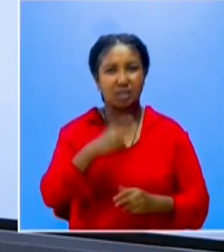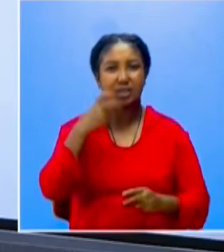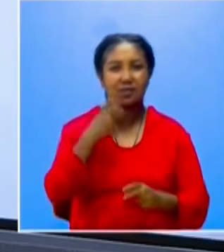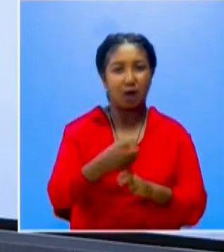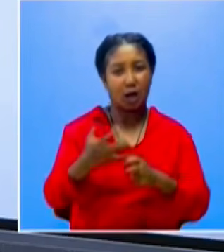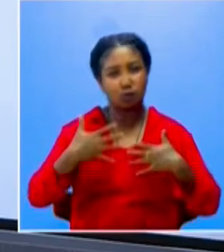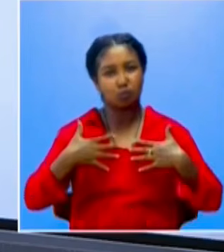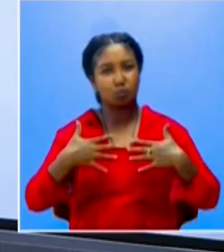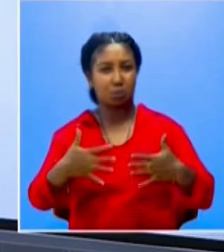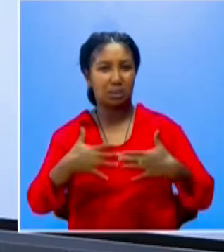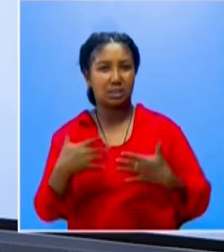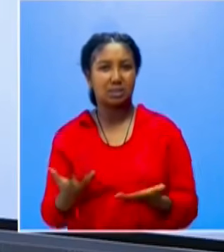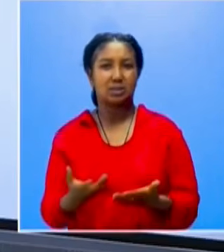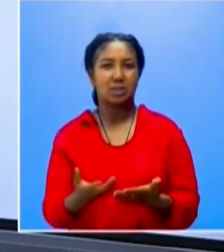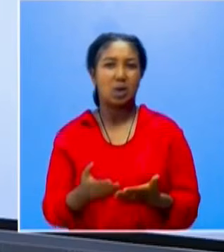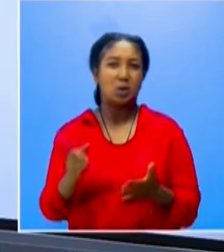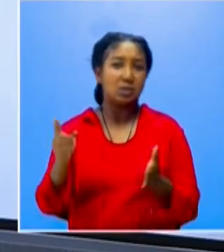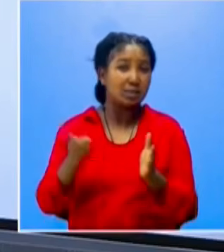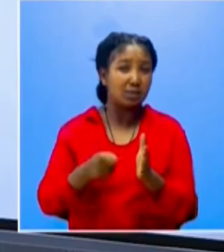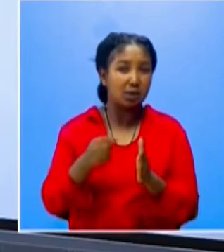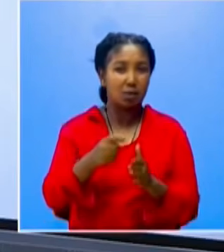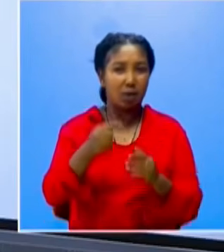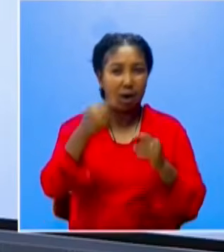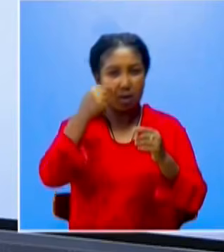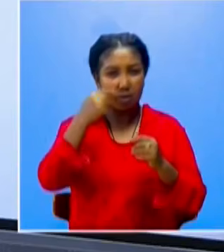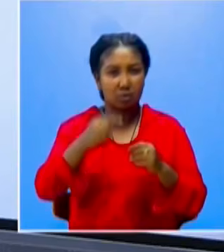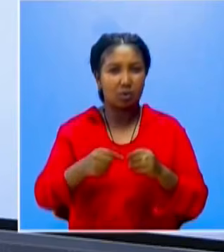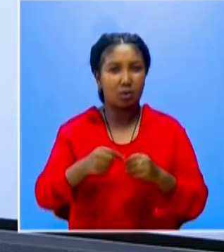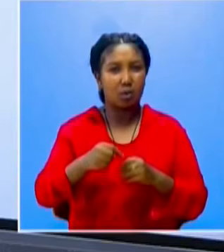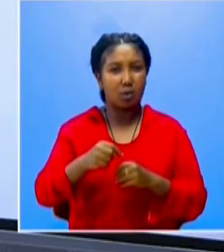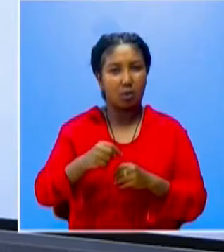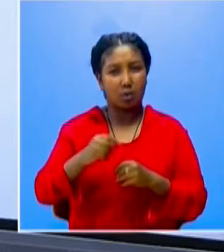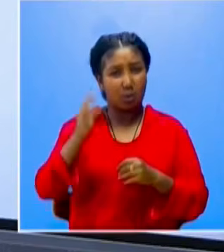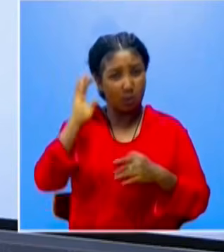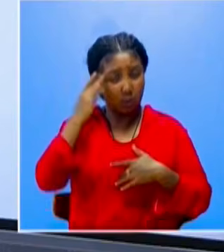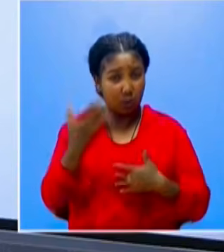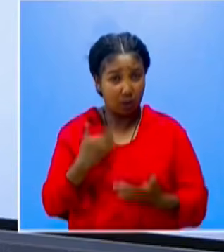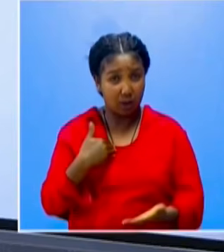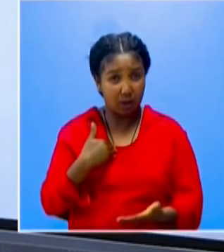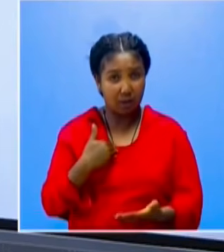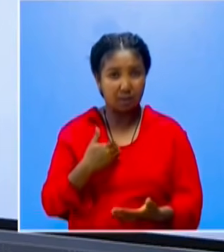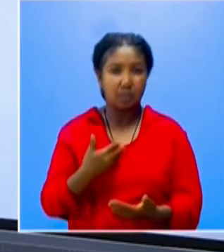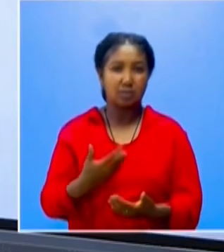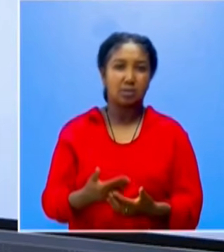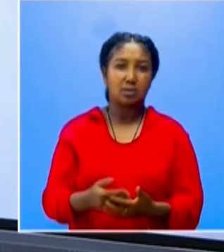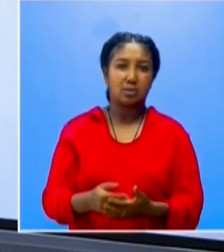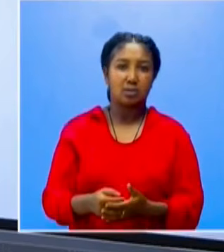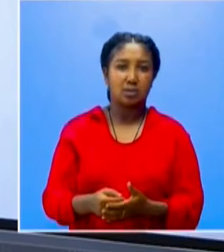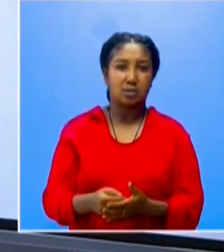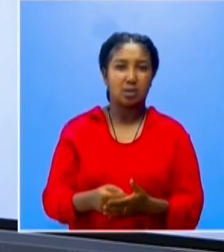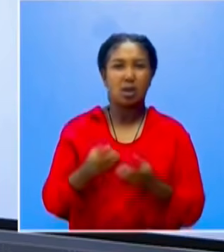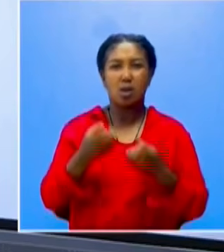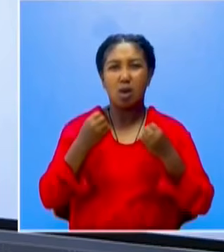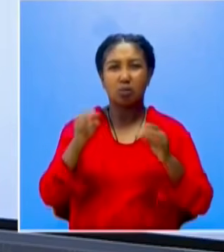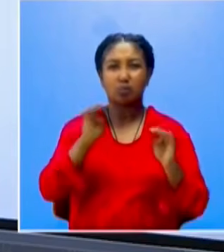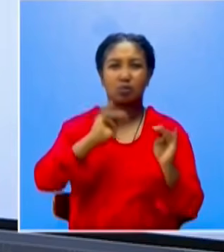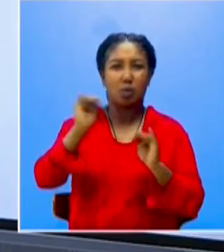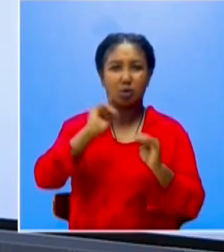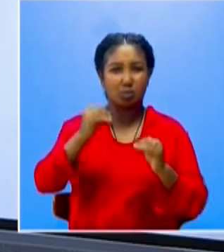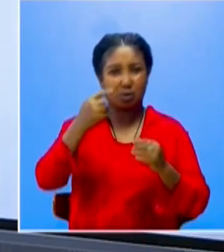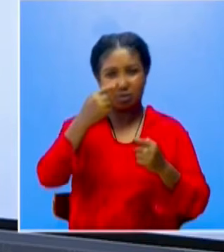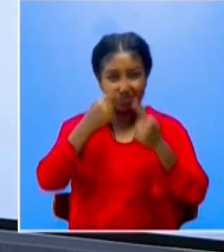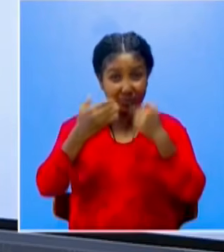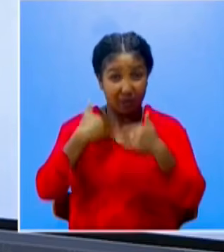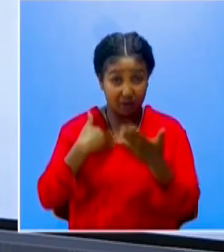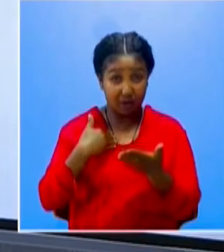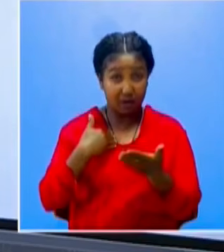difficulty to breathe, or sometimes your eyes might tear down. Yes? Your tears fall down when there is lots of smoke.